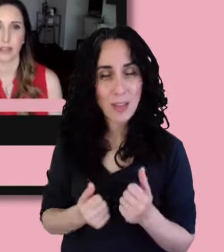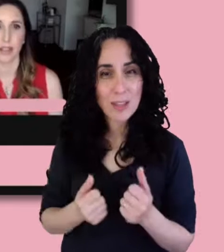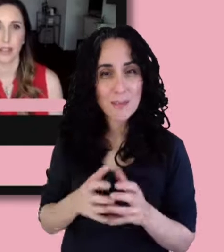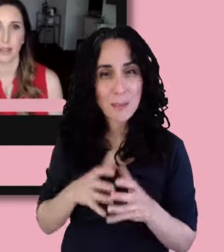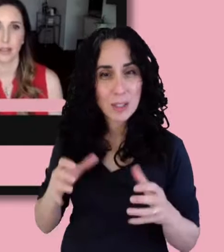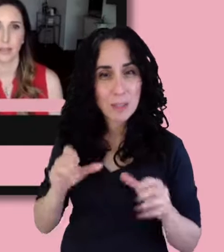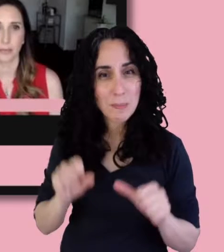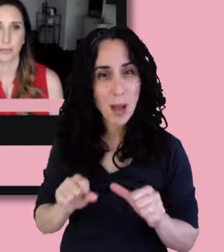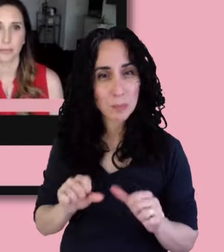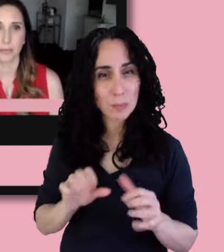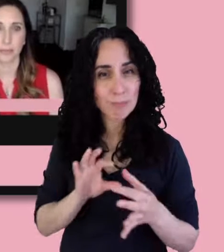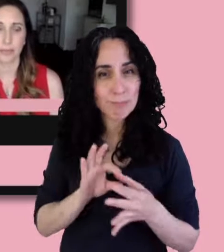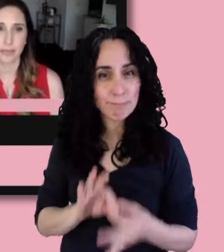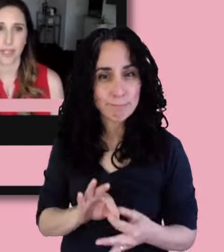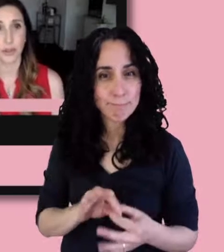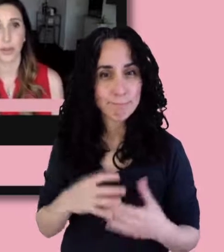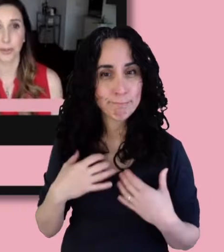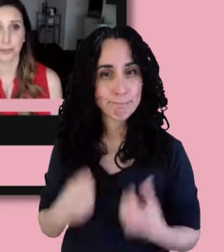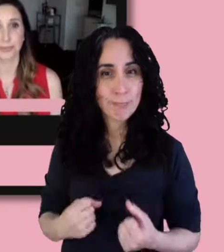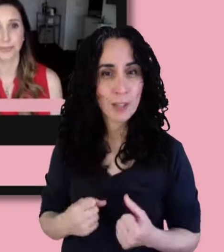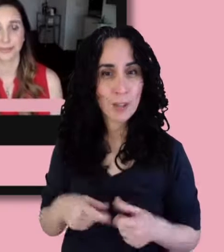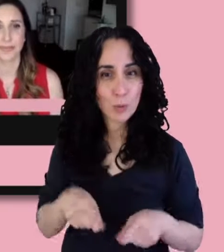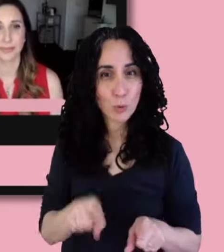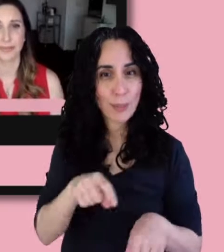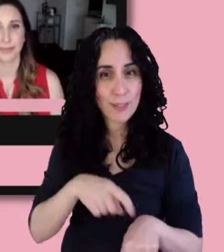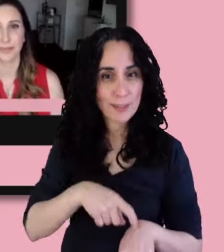this. I love that. So